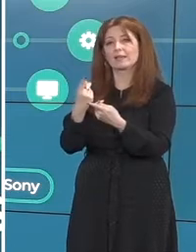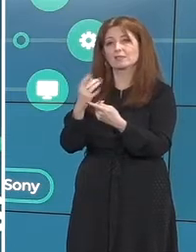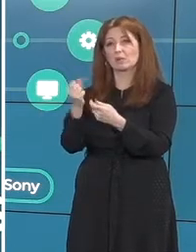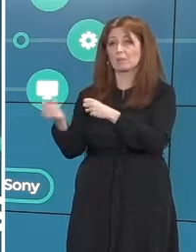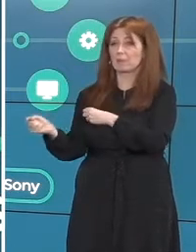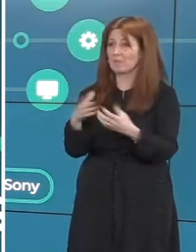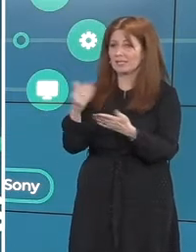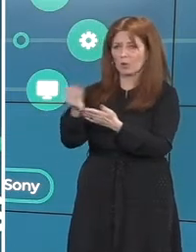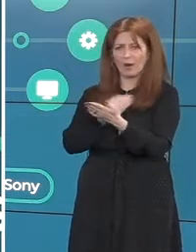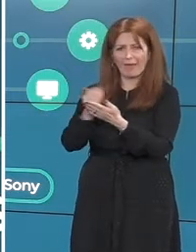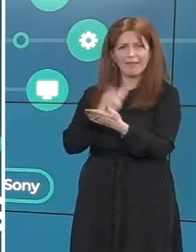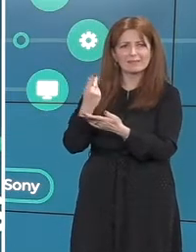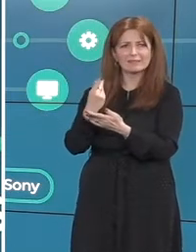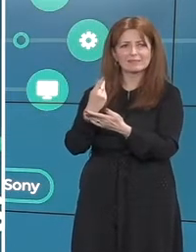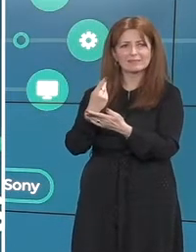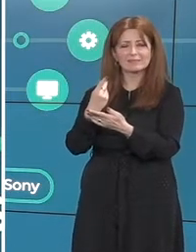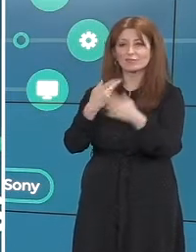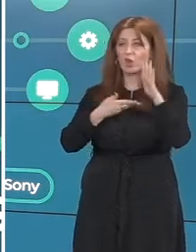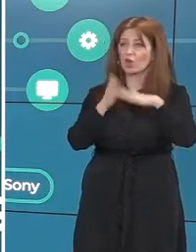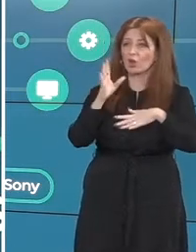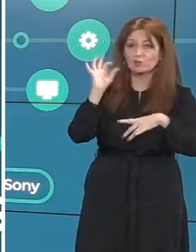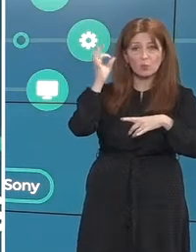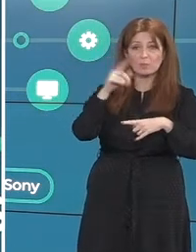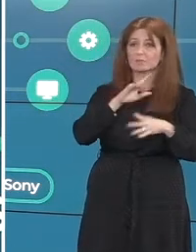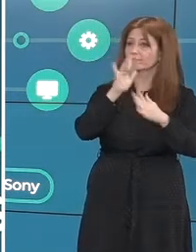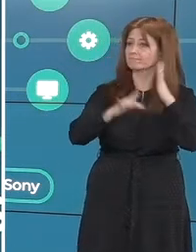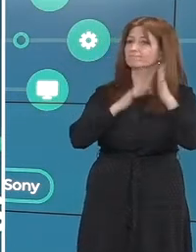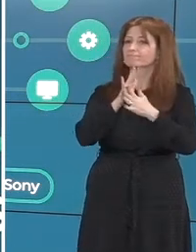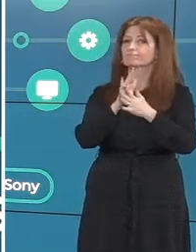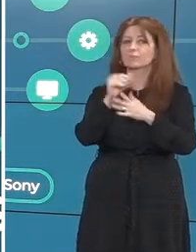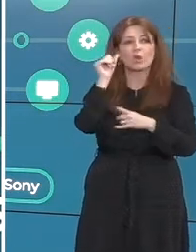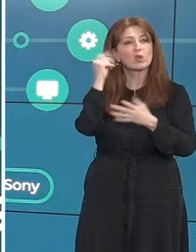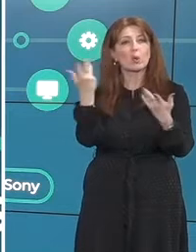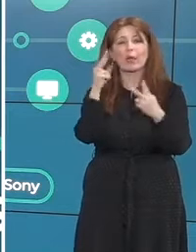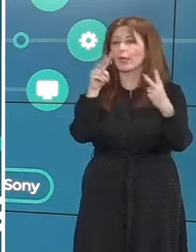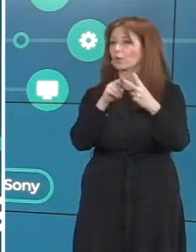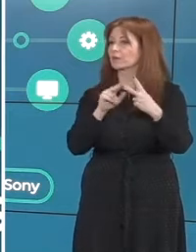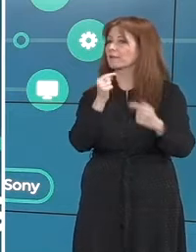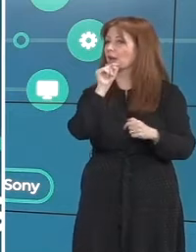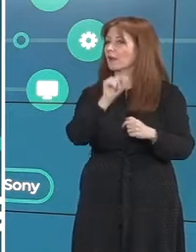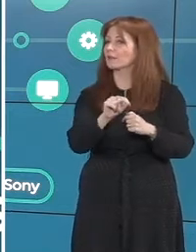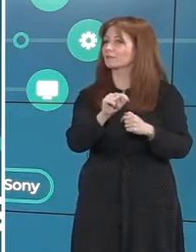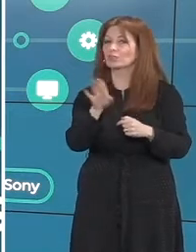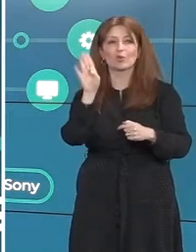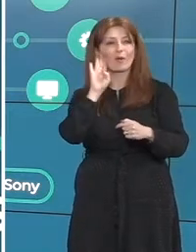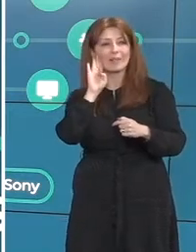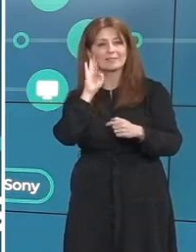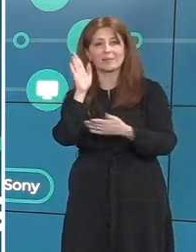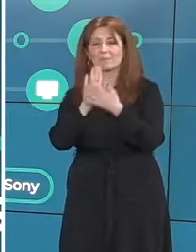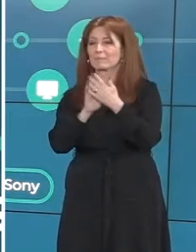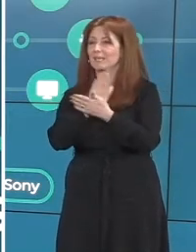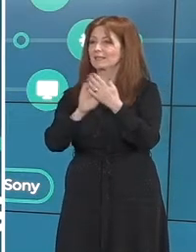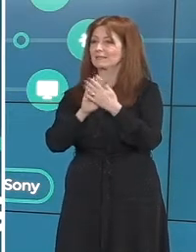council website and it's rubbish, then there is a kind of clear contact us first. If you're not being listened to, you know, formal complaint, contact the CEO of